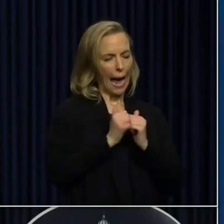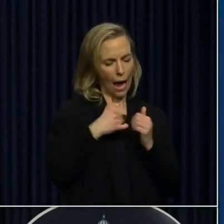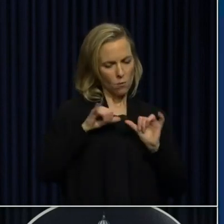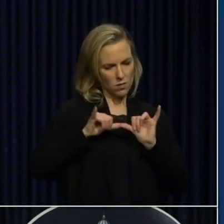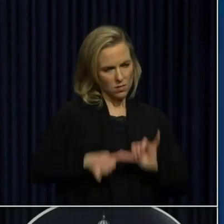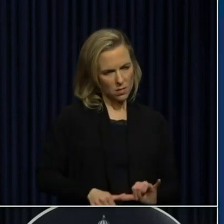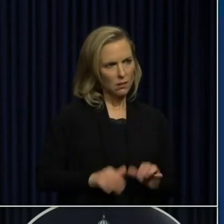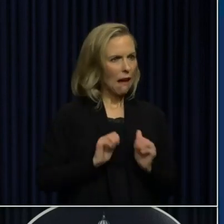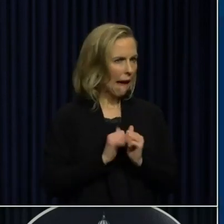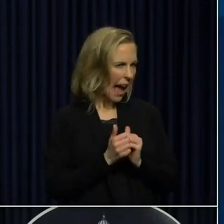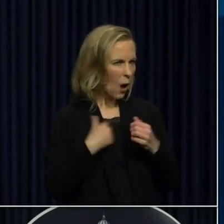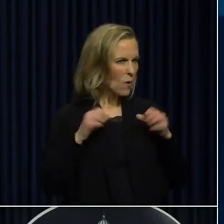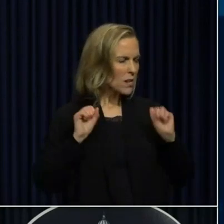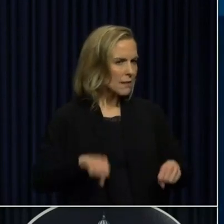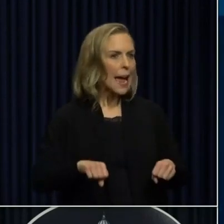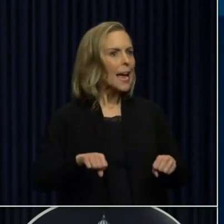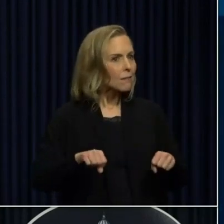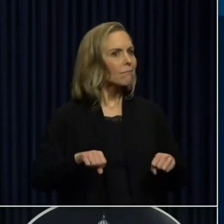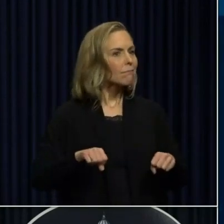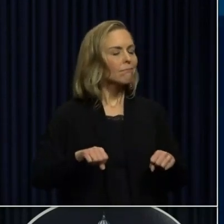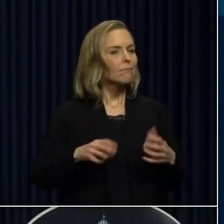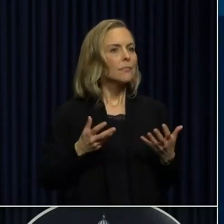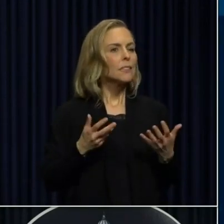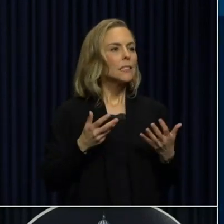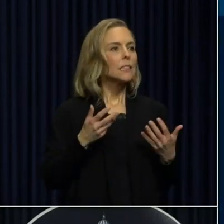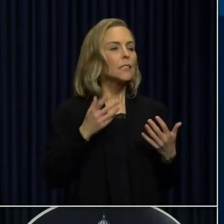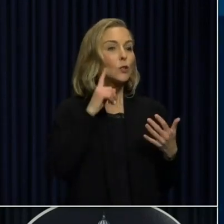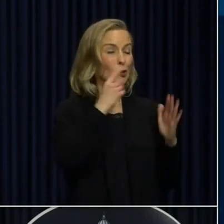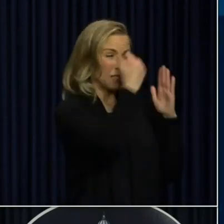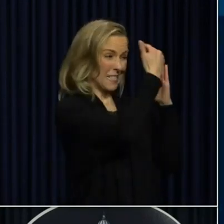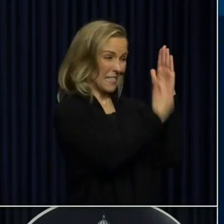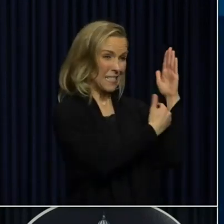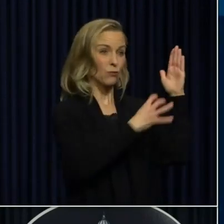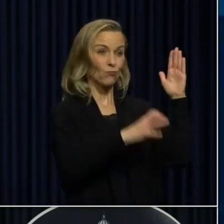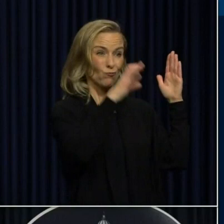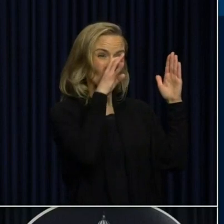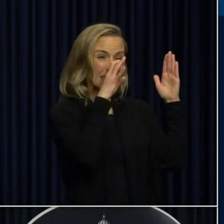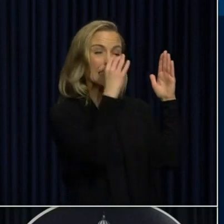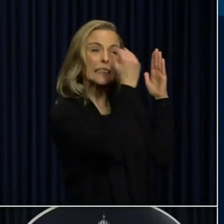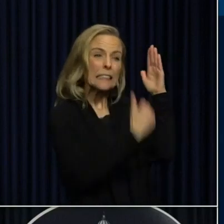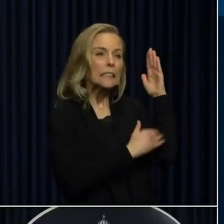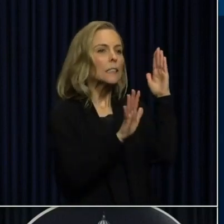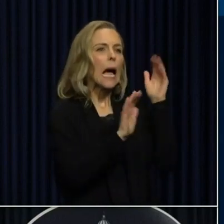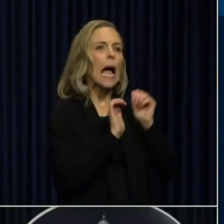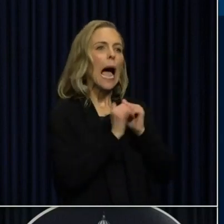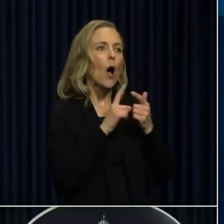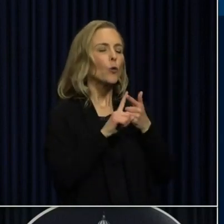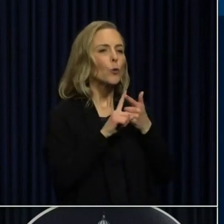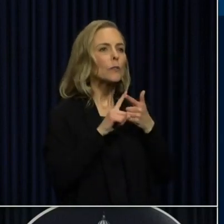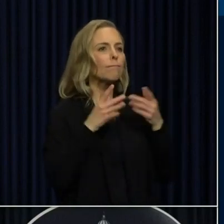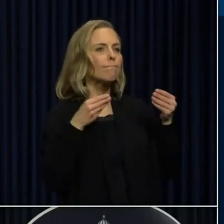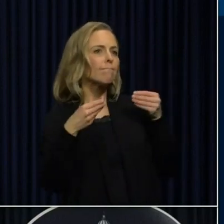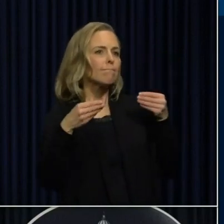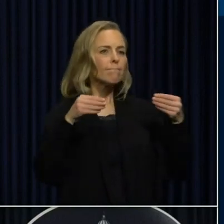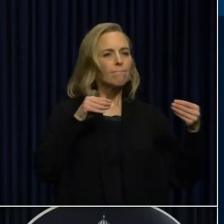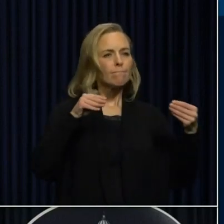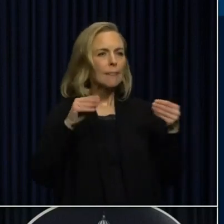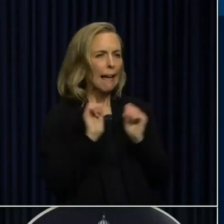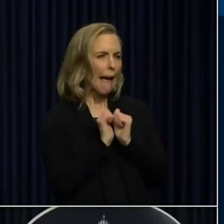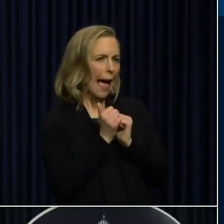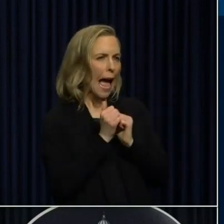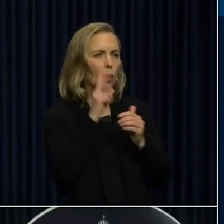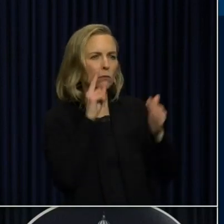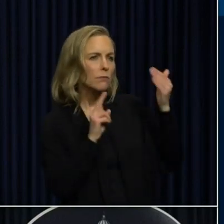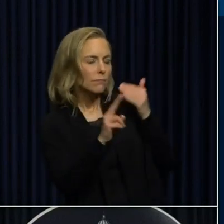when we can start easing some of these restrictions. And again, just wanted to talk through them real